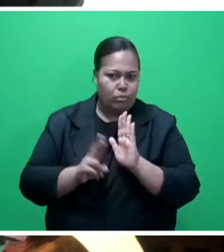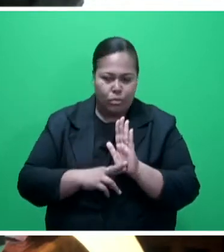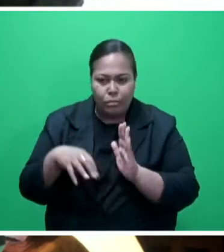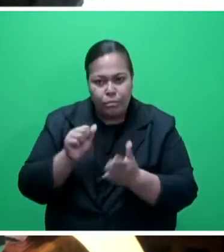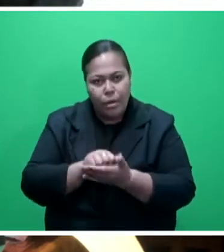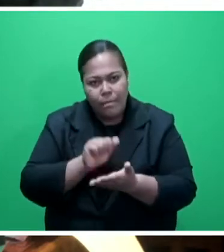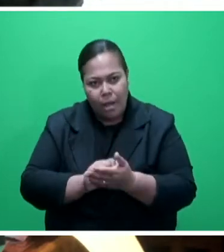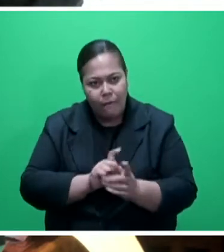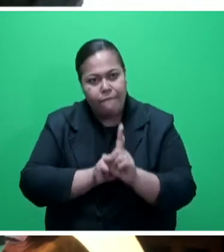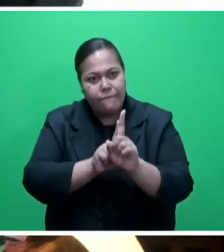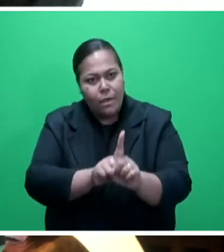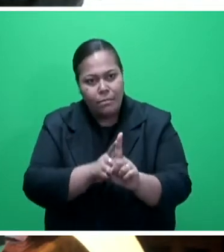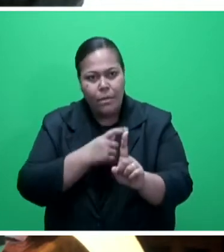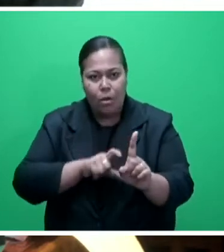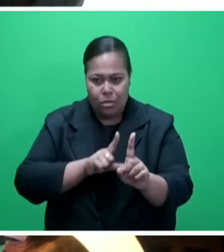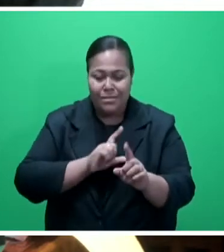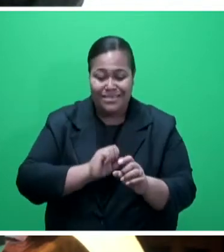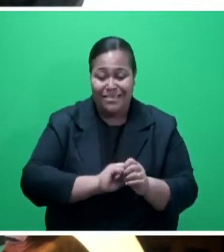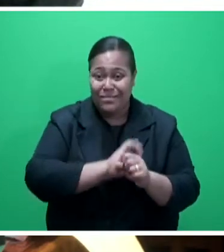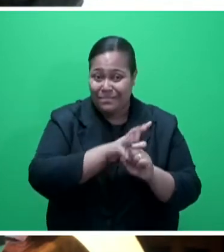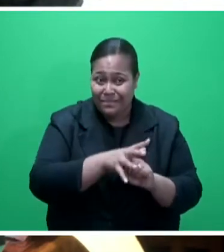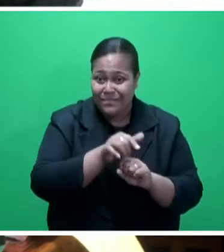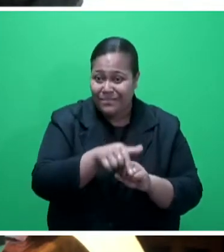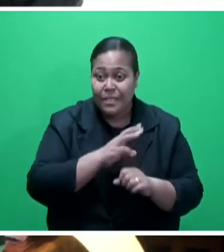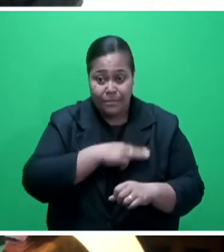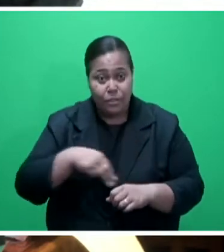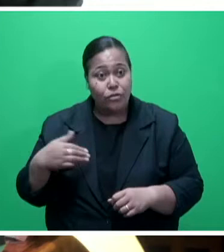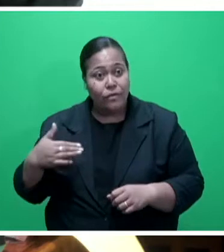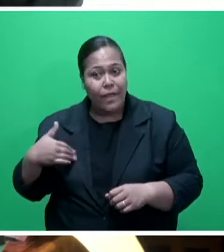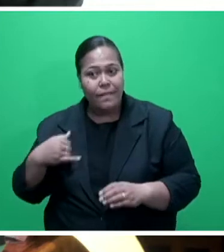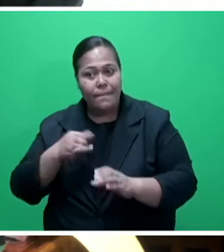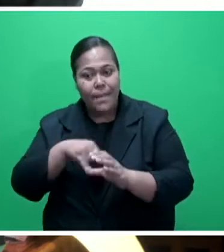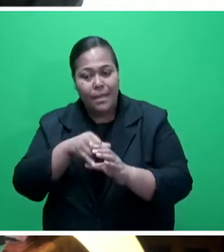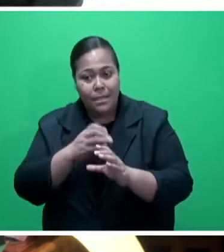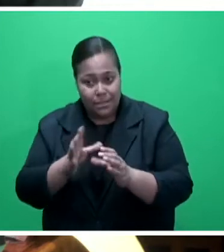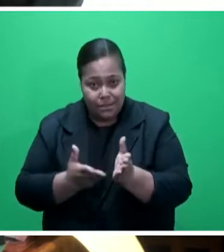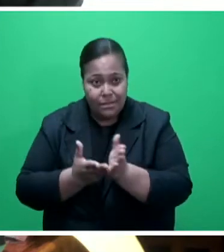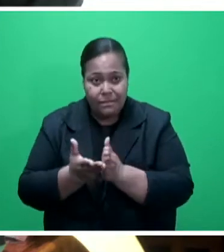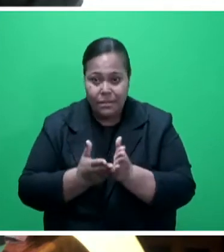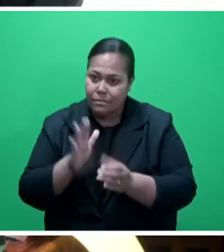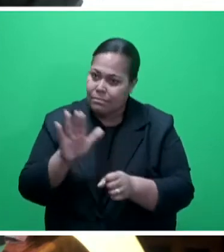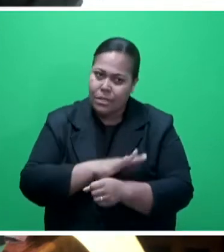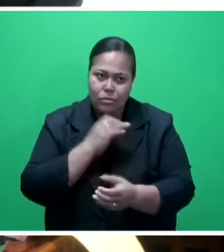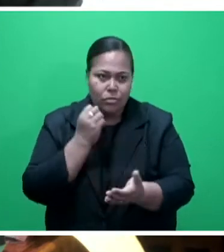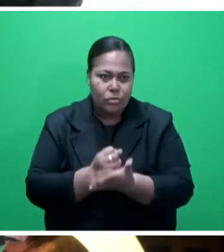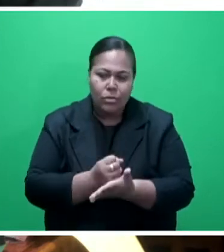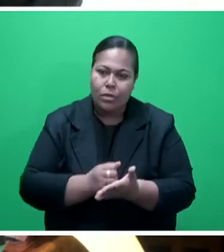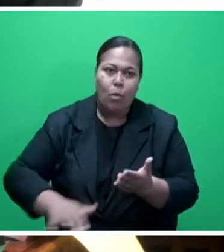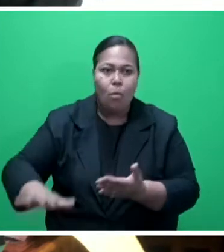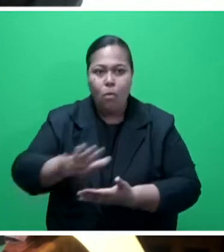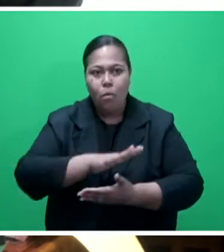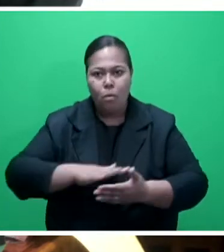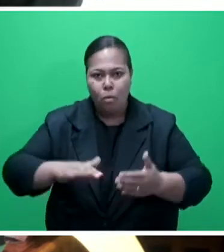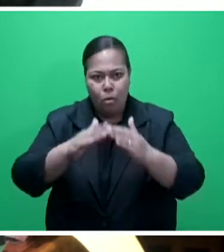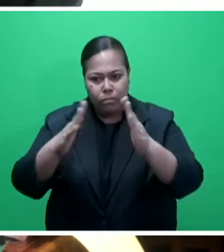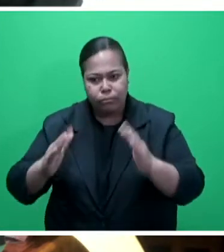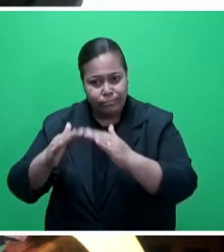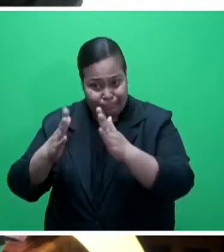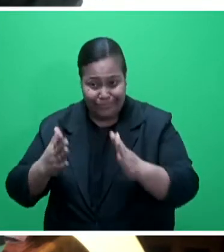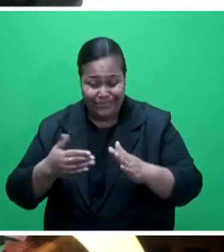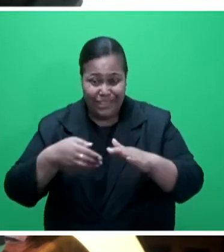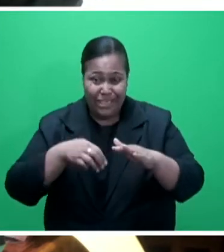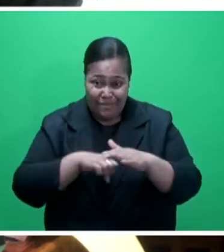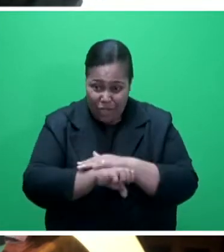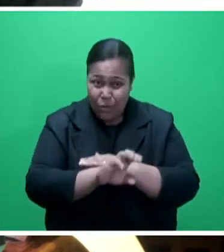line with COVID-19 protocols. The Ministry of Health and Medical Services ensured that all facilities being used as evacuation